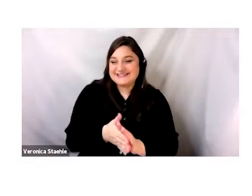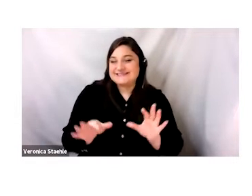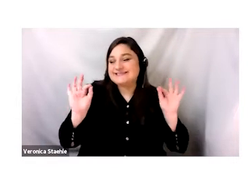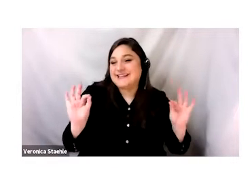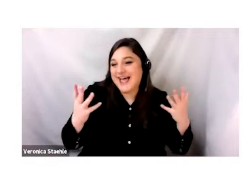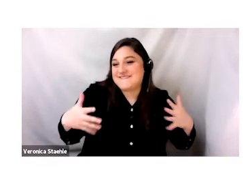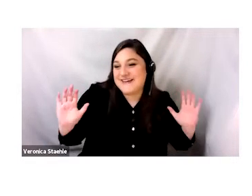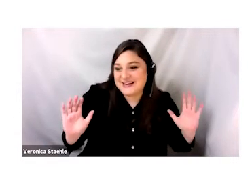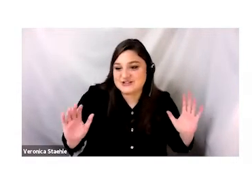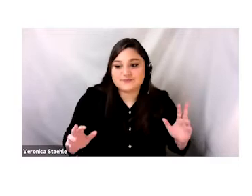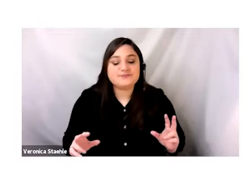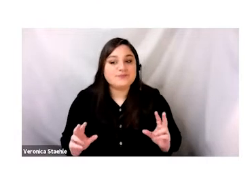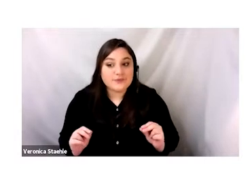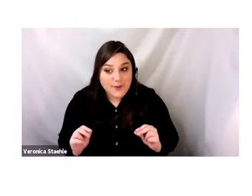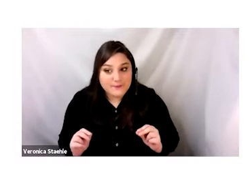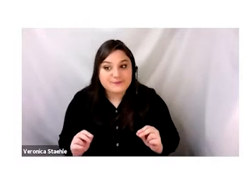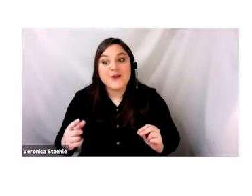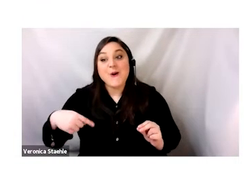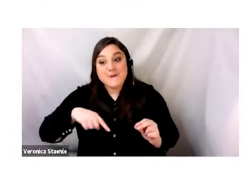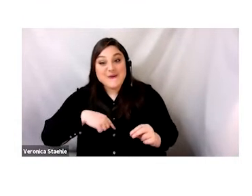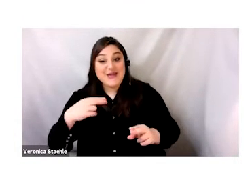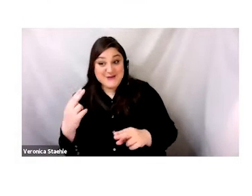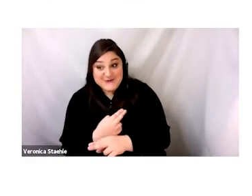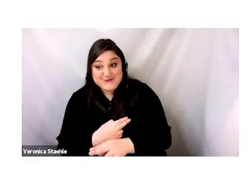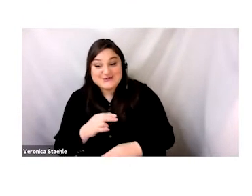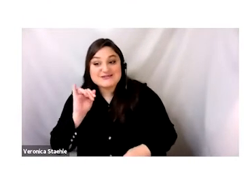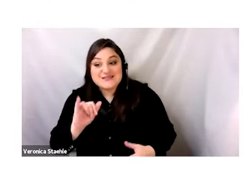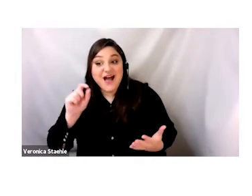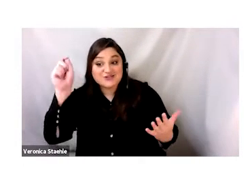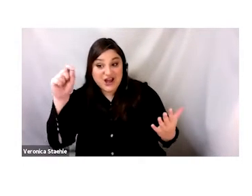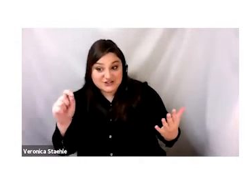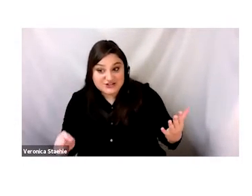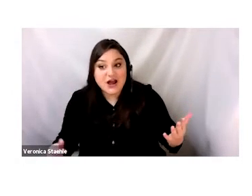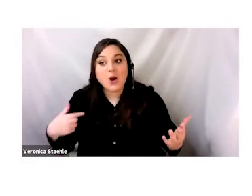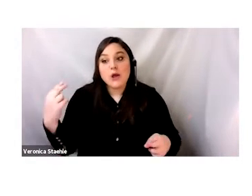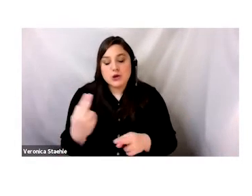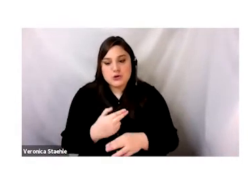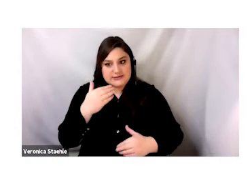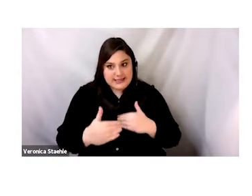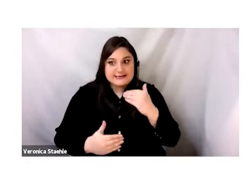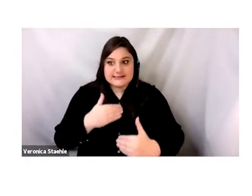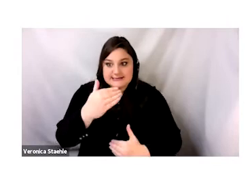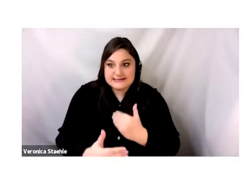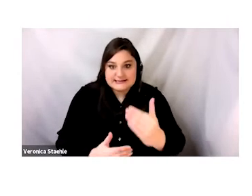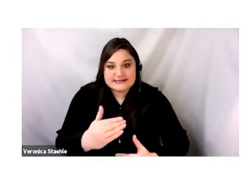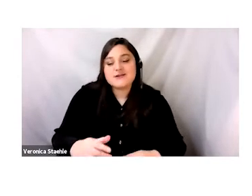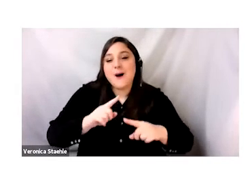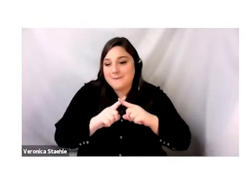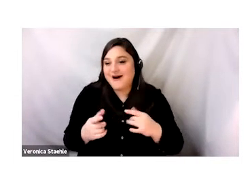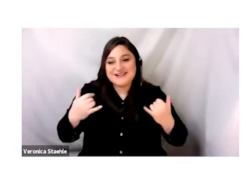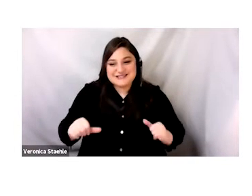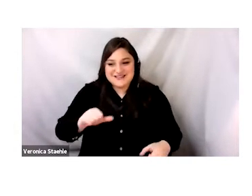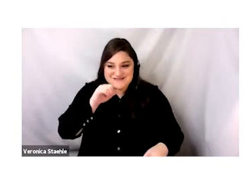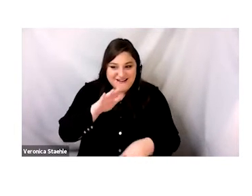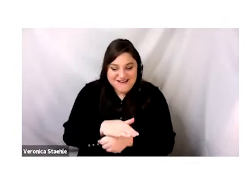use them too. And, it's not enough to just look at this work and a very much one step at a